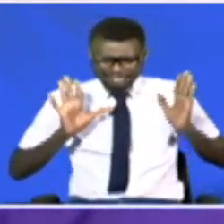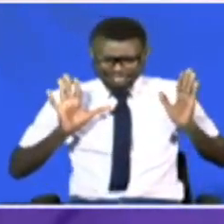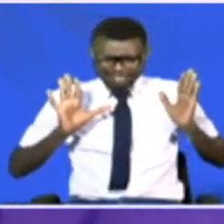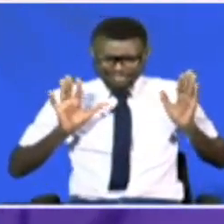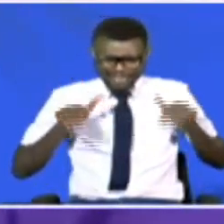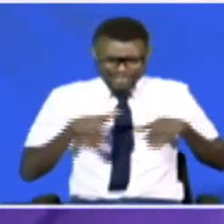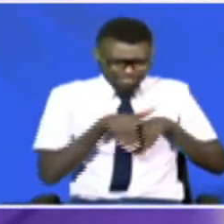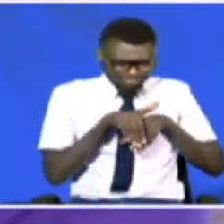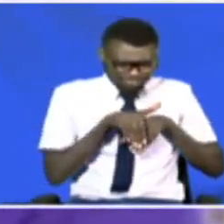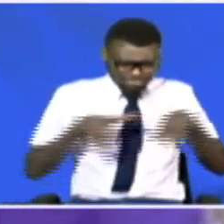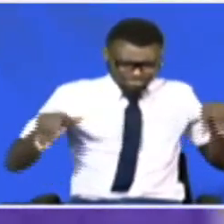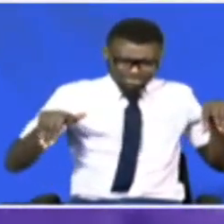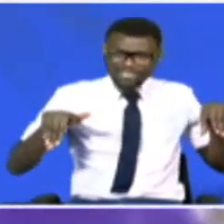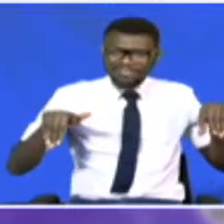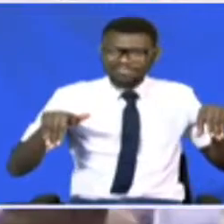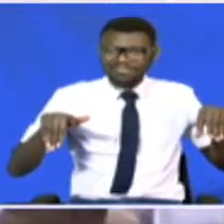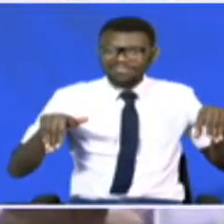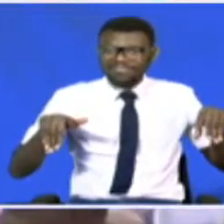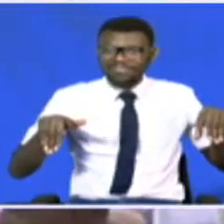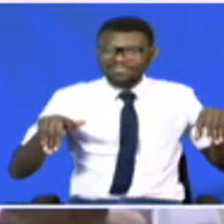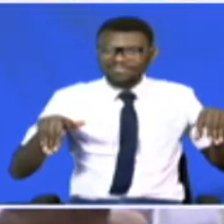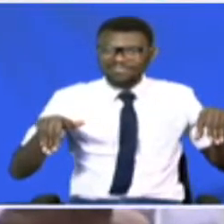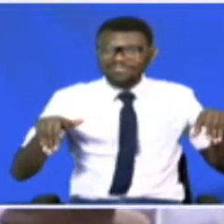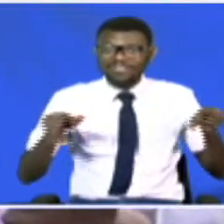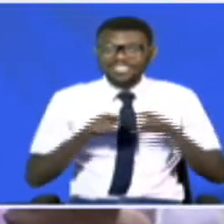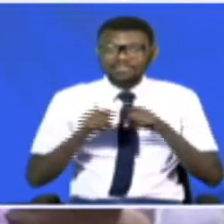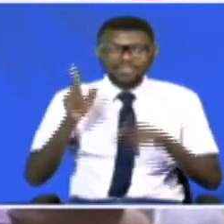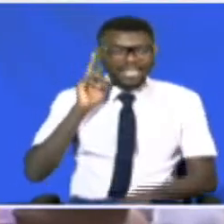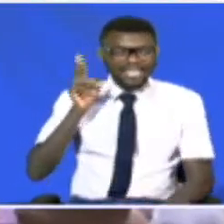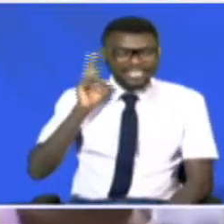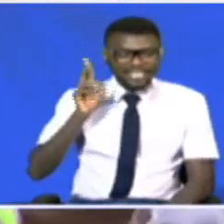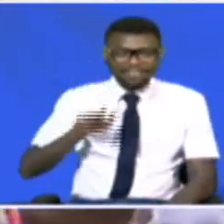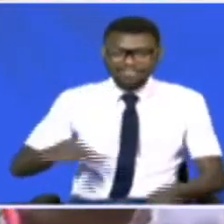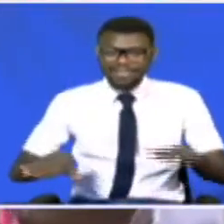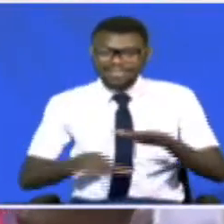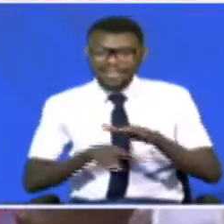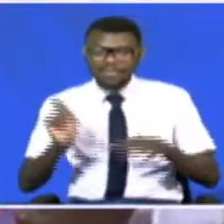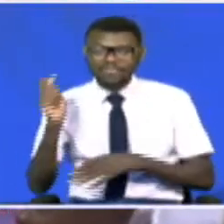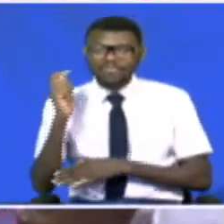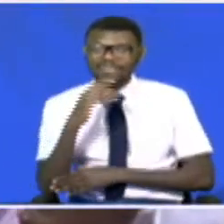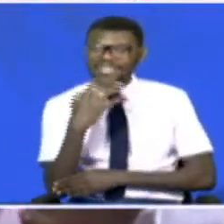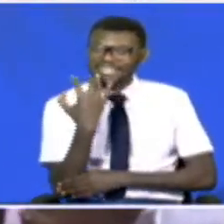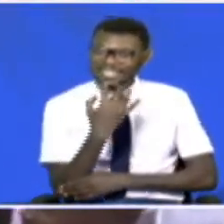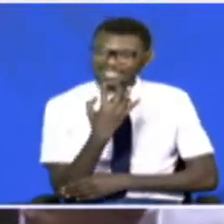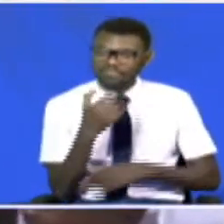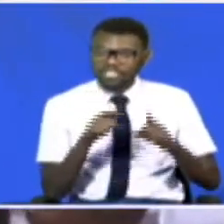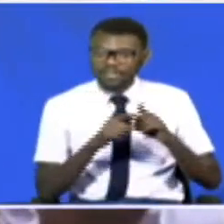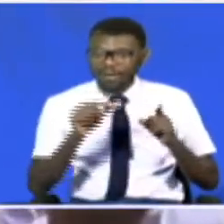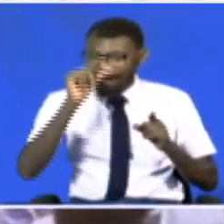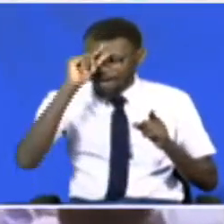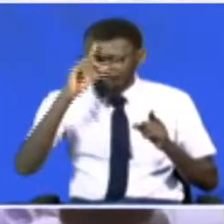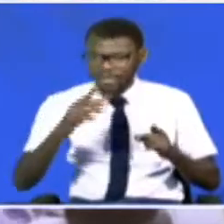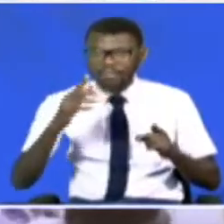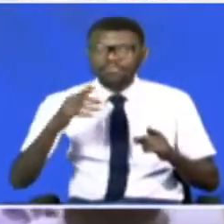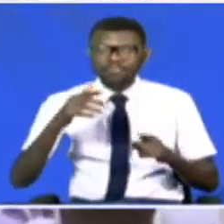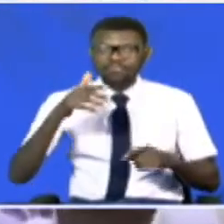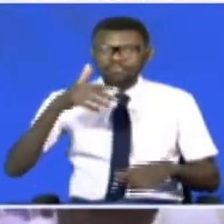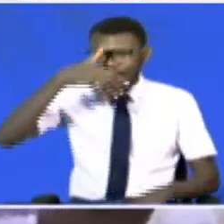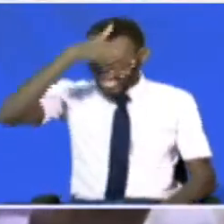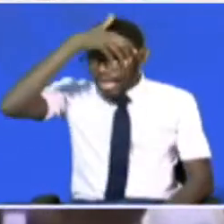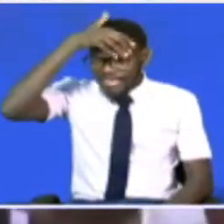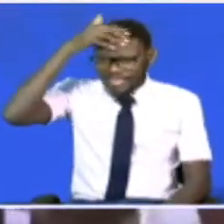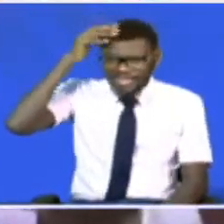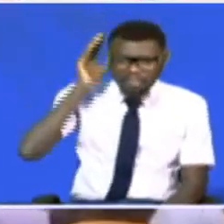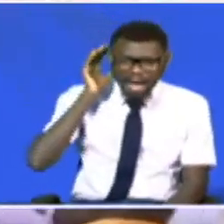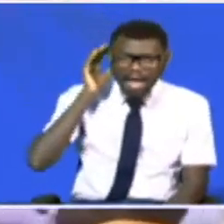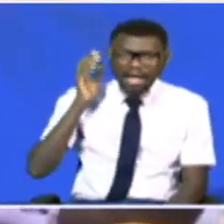try kujirestrain. Meanwhile, in Kisii, DP Gashagwa and Governor Simba Arati seem to have buried